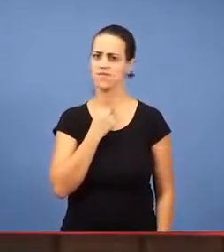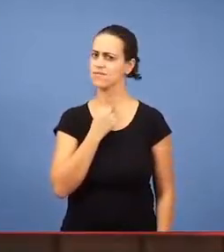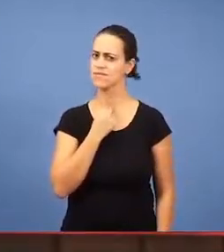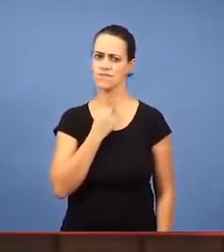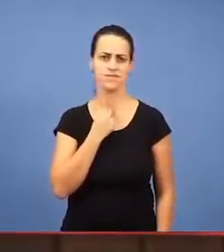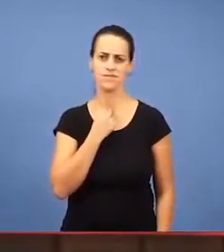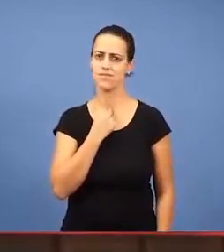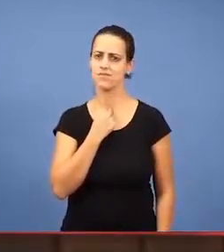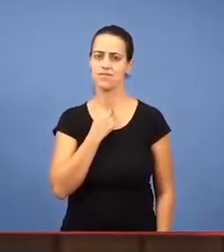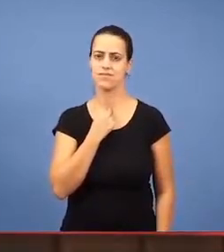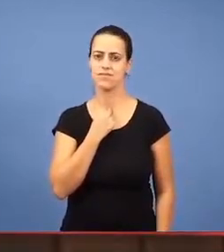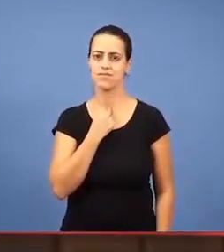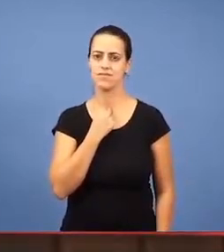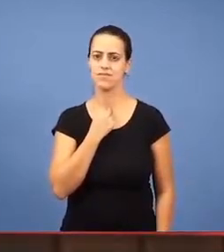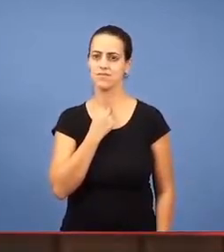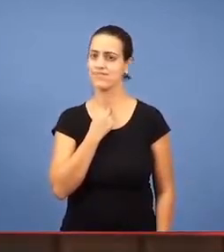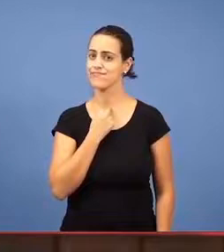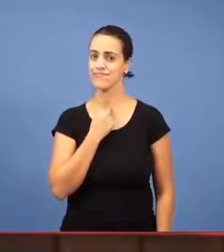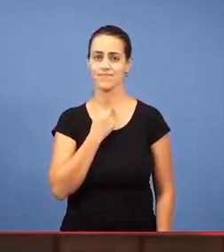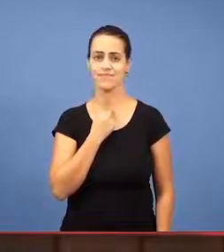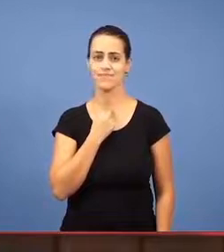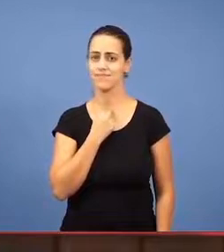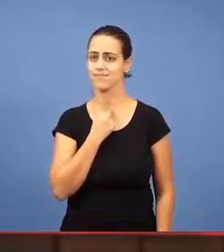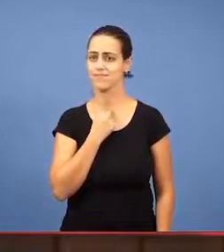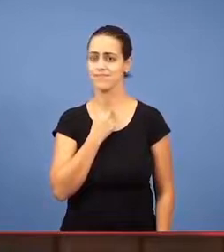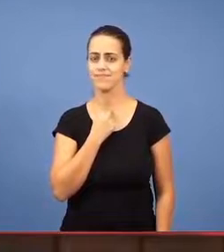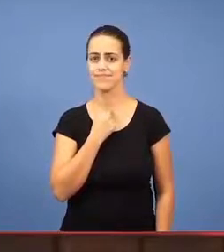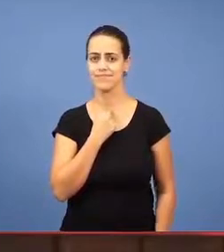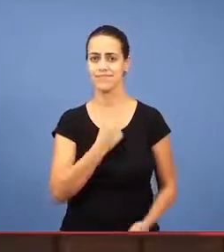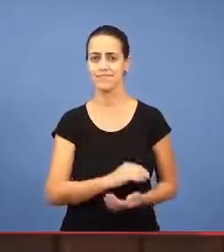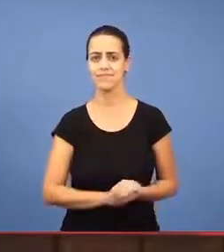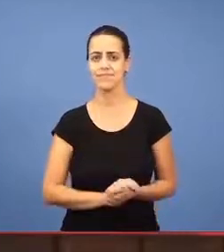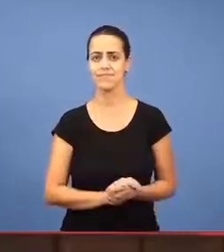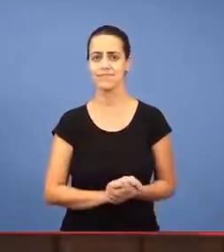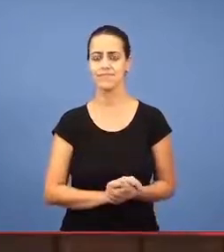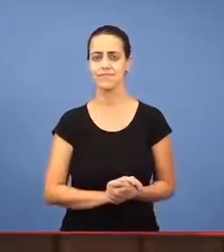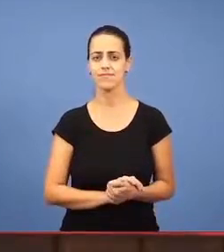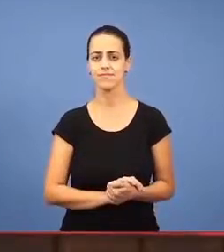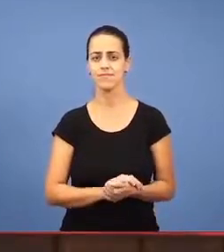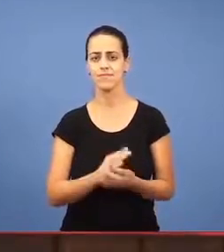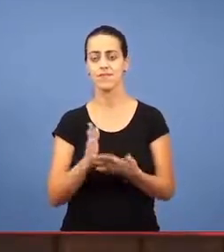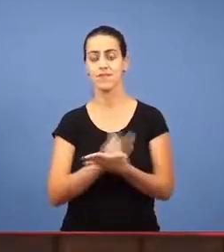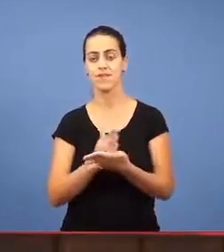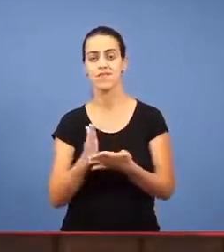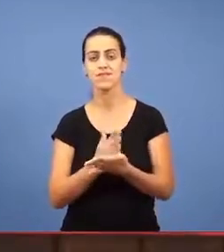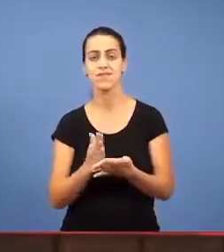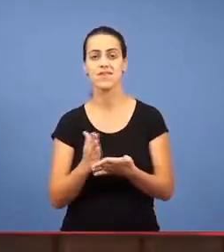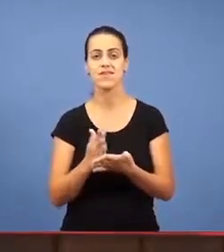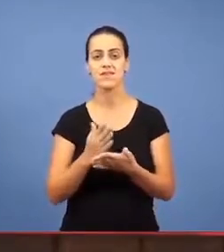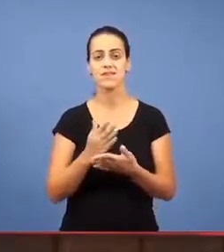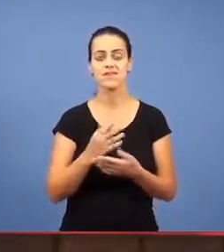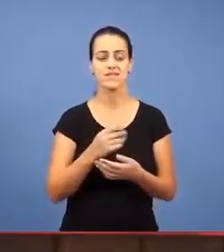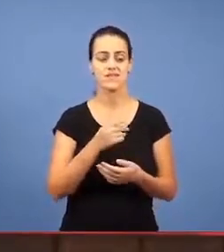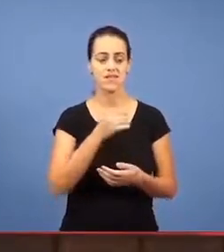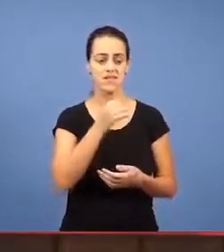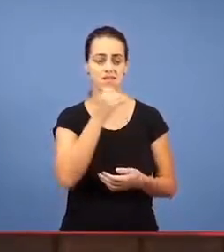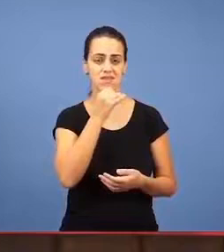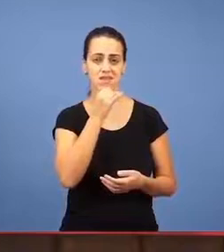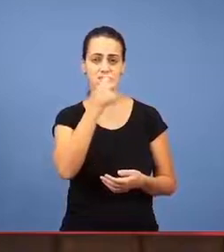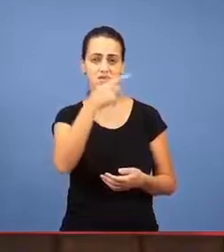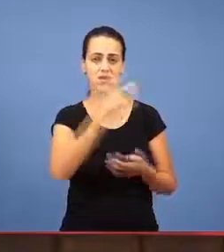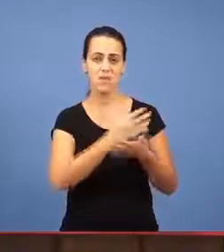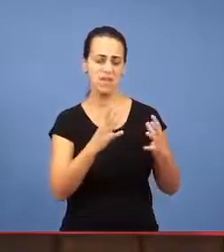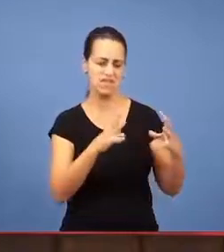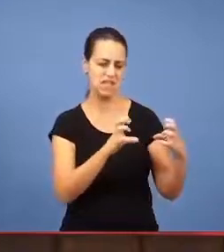continue. We're here. We cannot live like this. Sometimes a